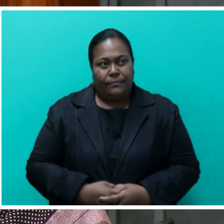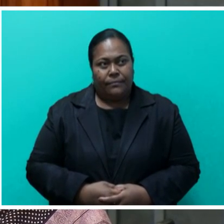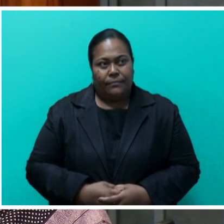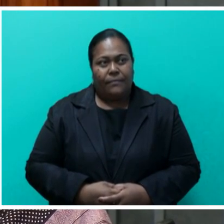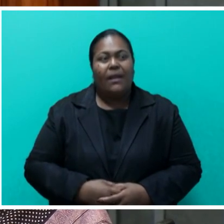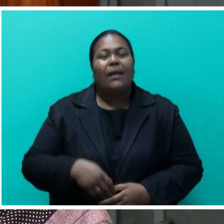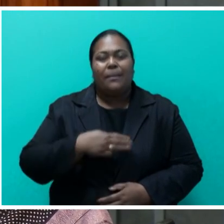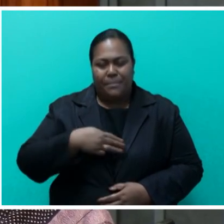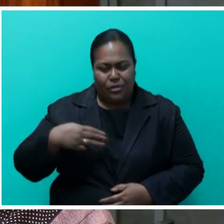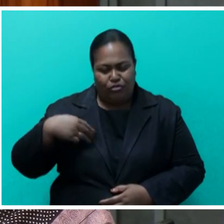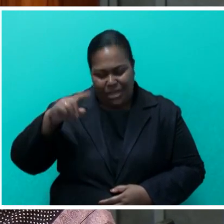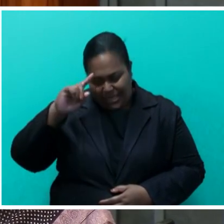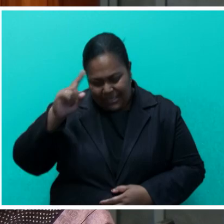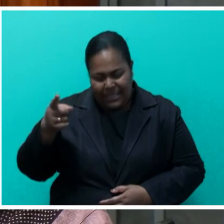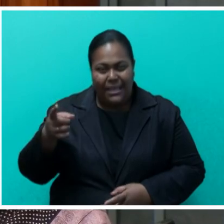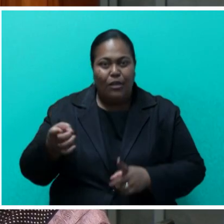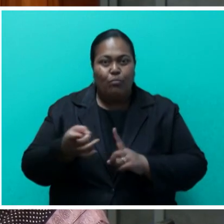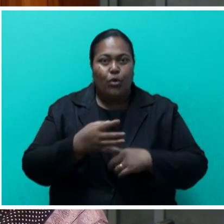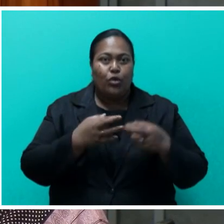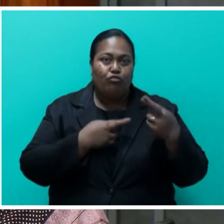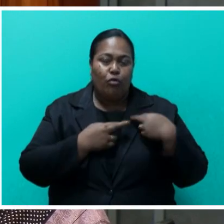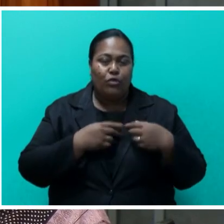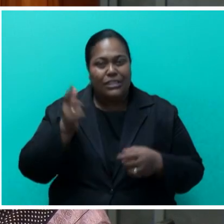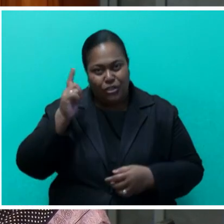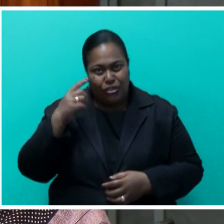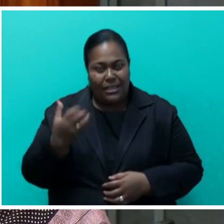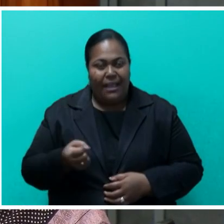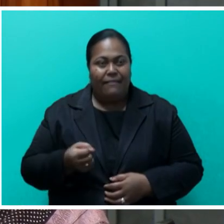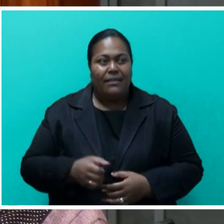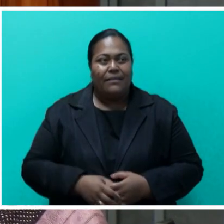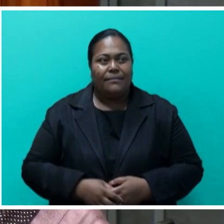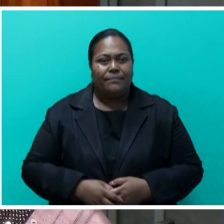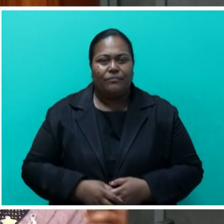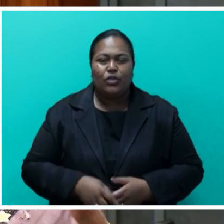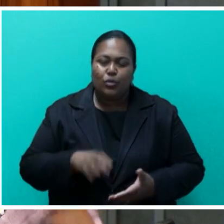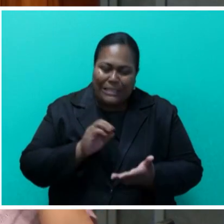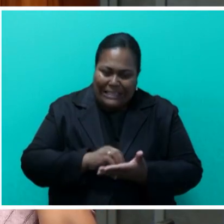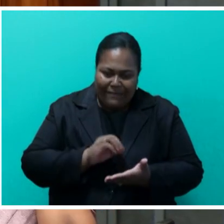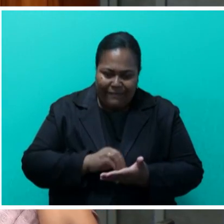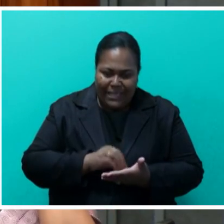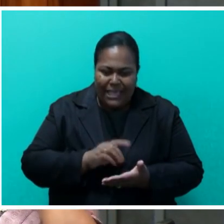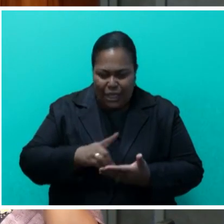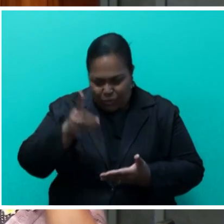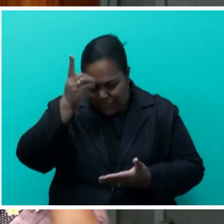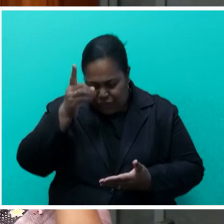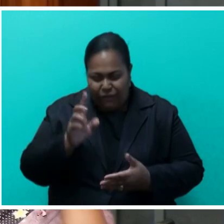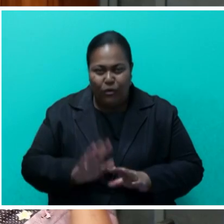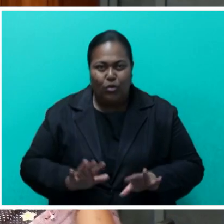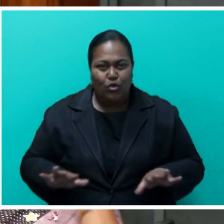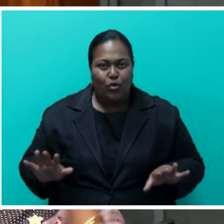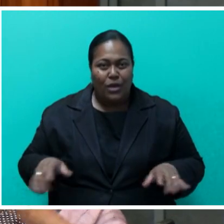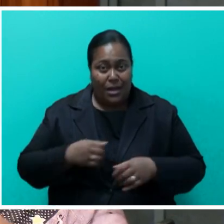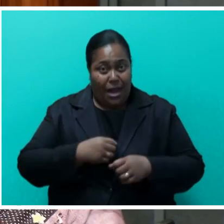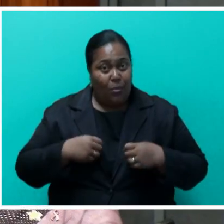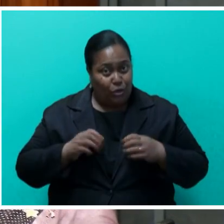crucial role that teachers play in shaping the education of our students, and we